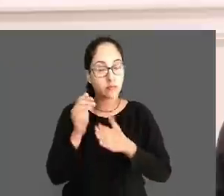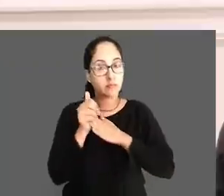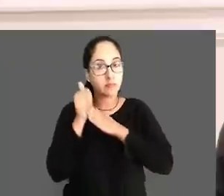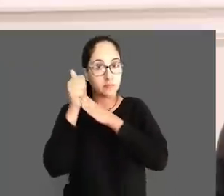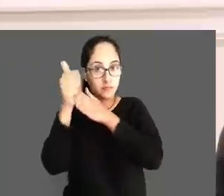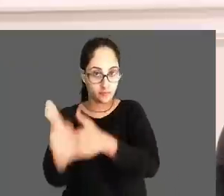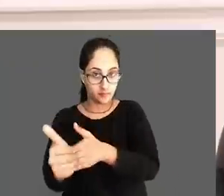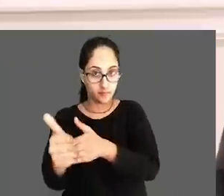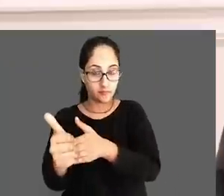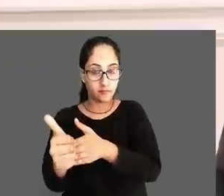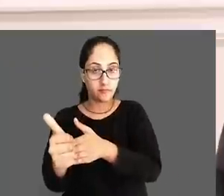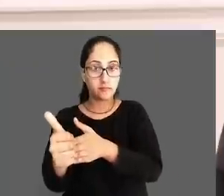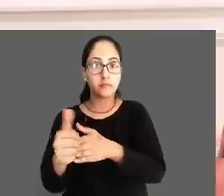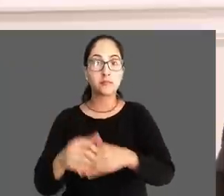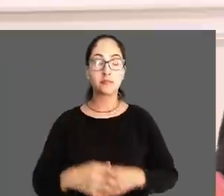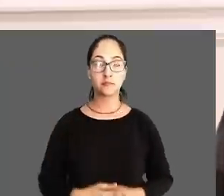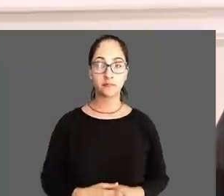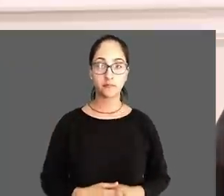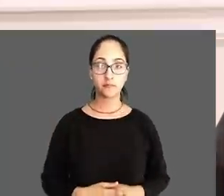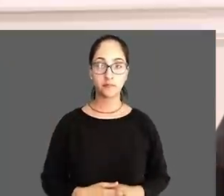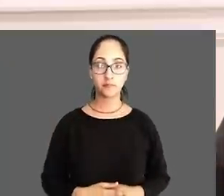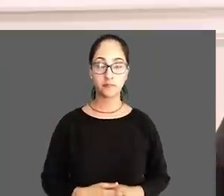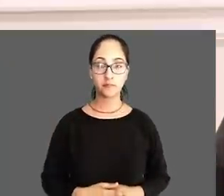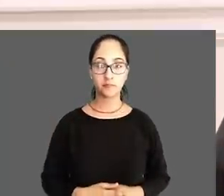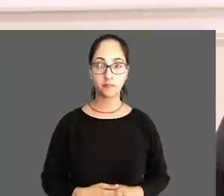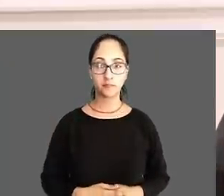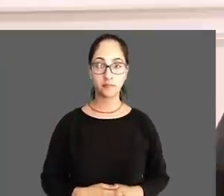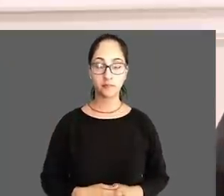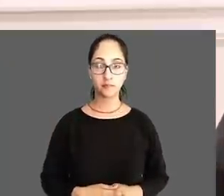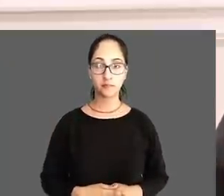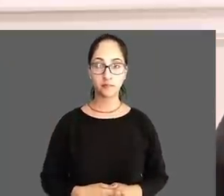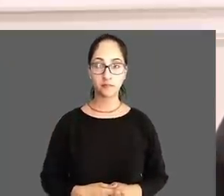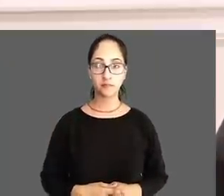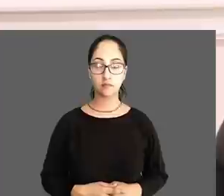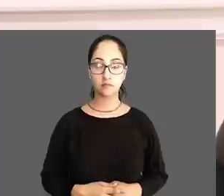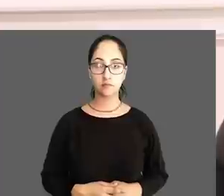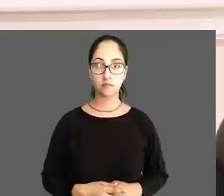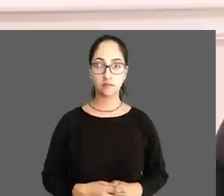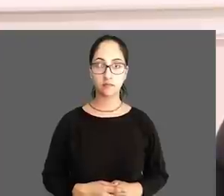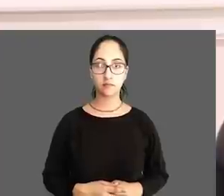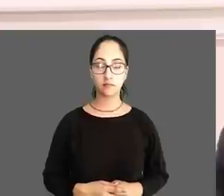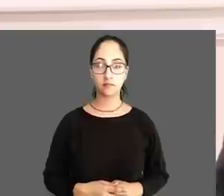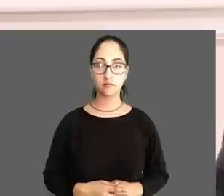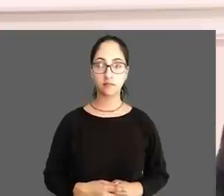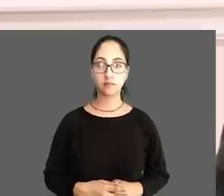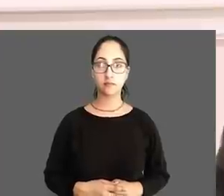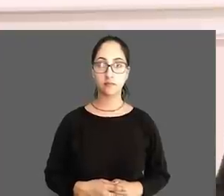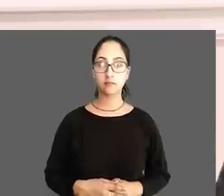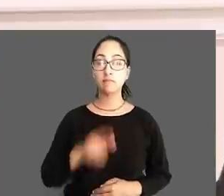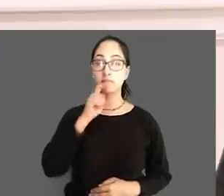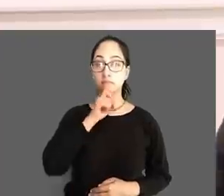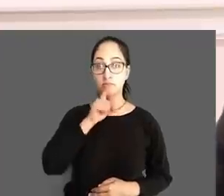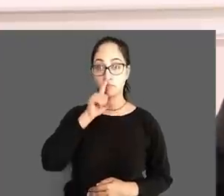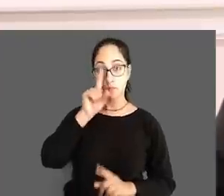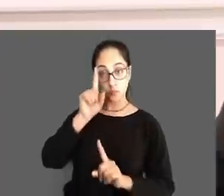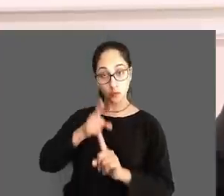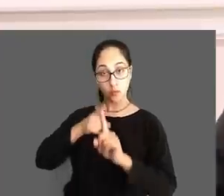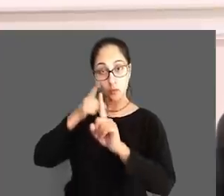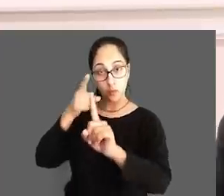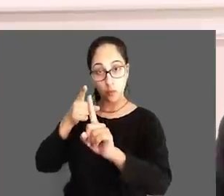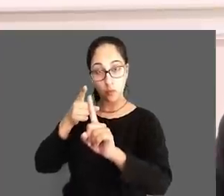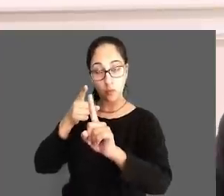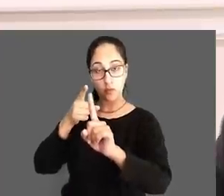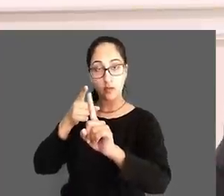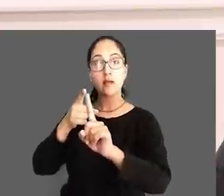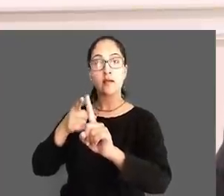and also works towards the improvement of the quality of life of his community and those who live amongst